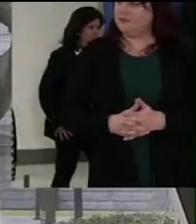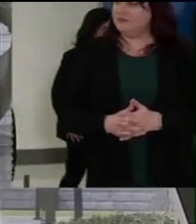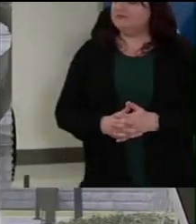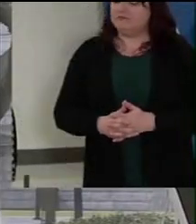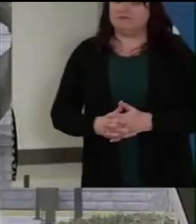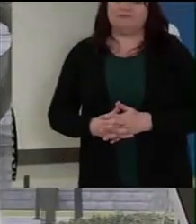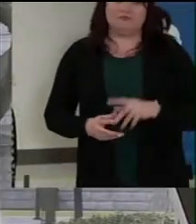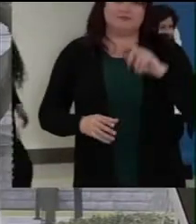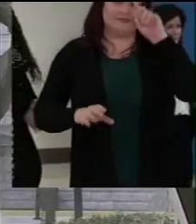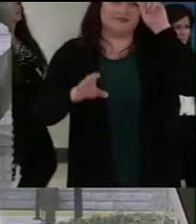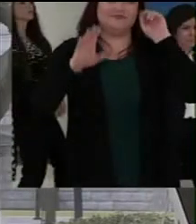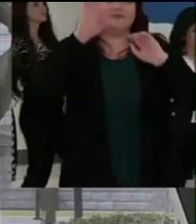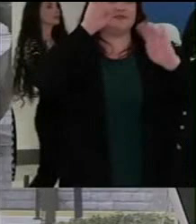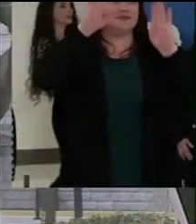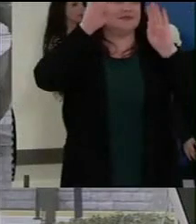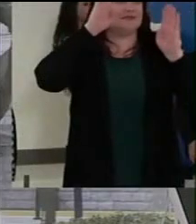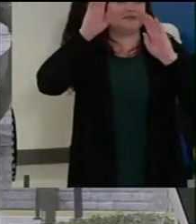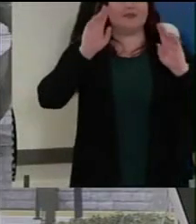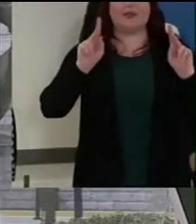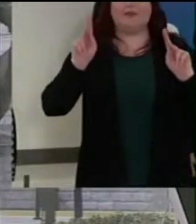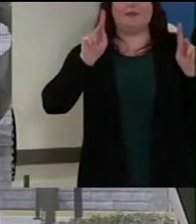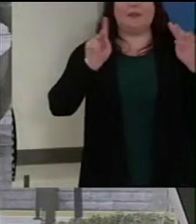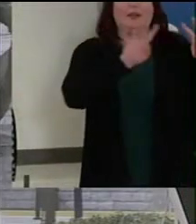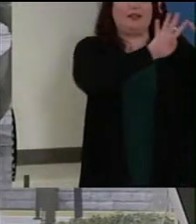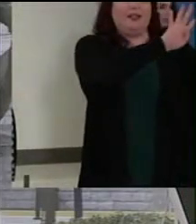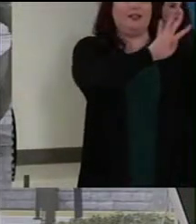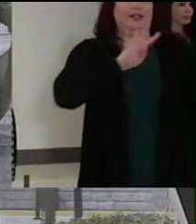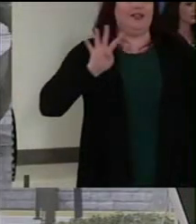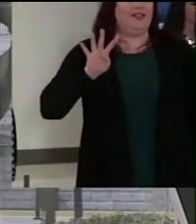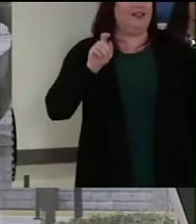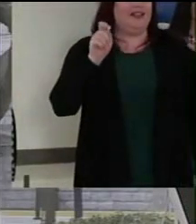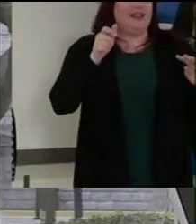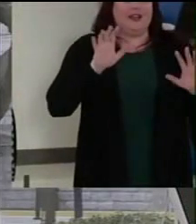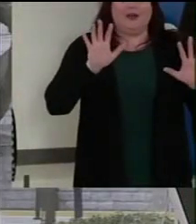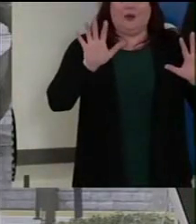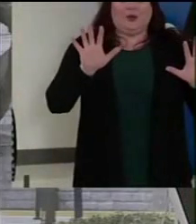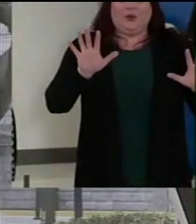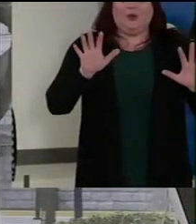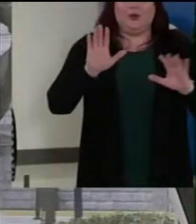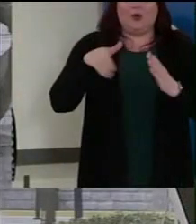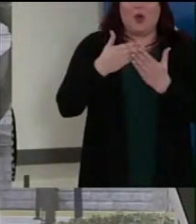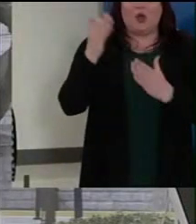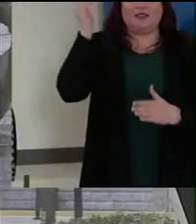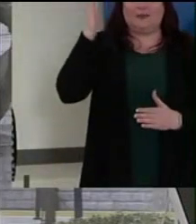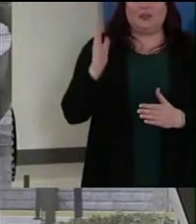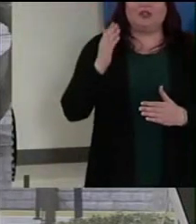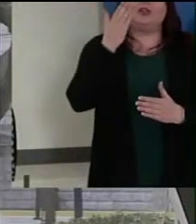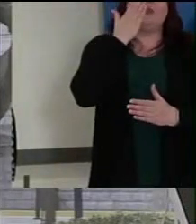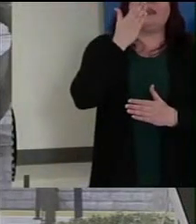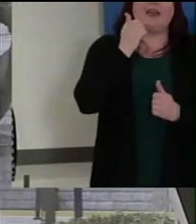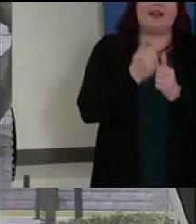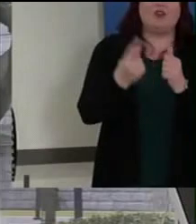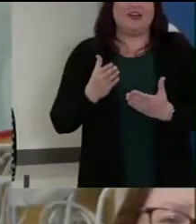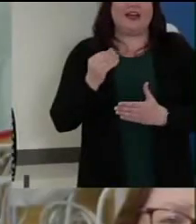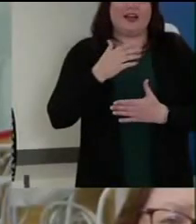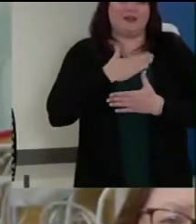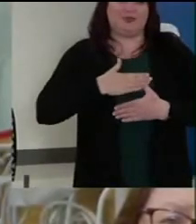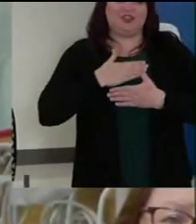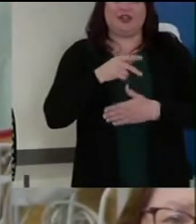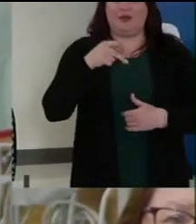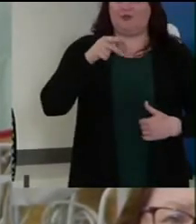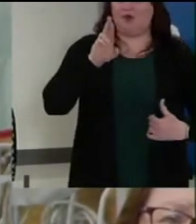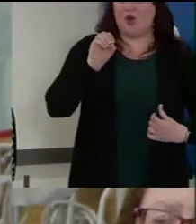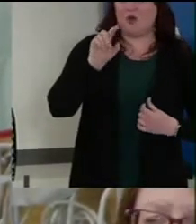He continued his tour of the state in San Diego today, where he announced Democratic lawmakers are introducing a 2024 ballot initiative.